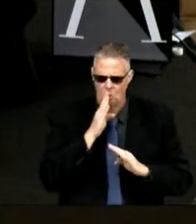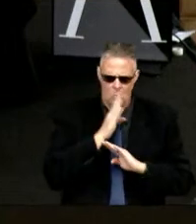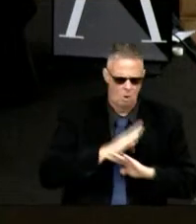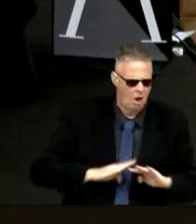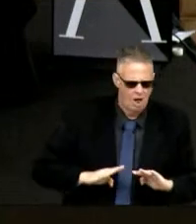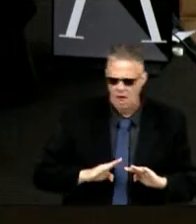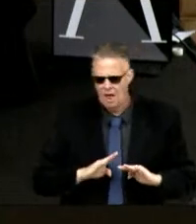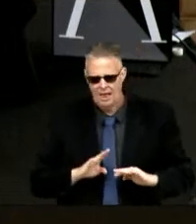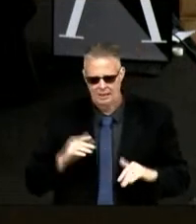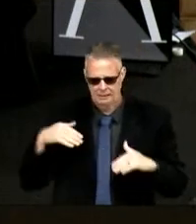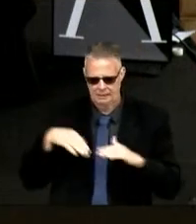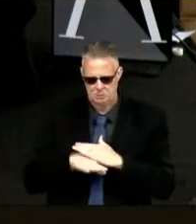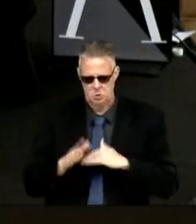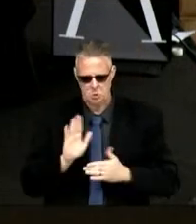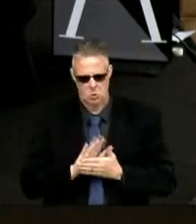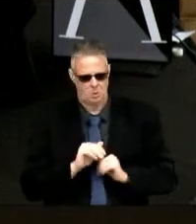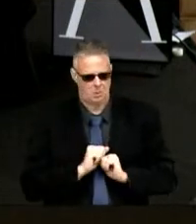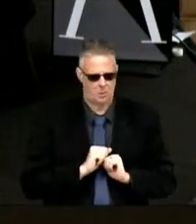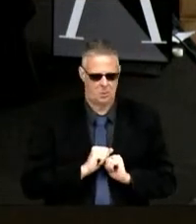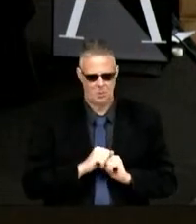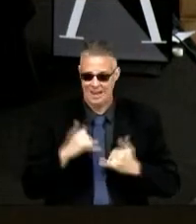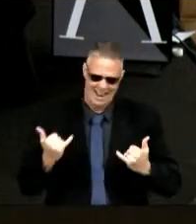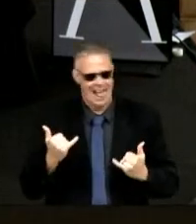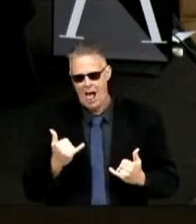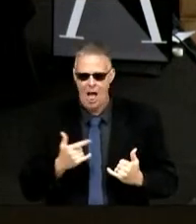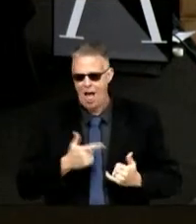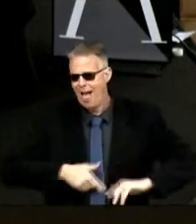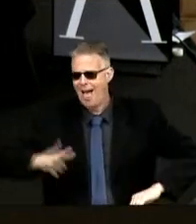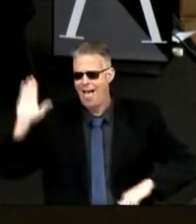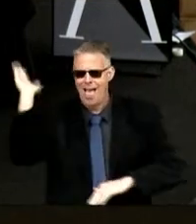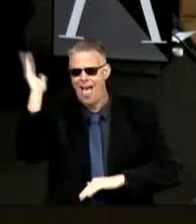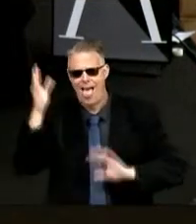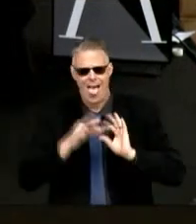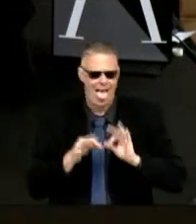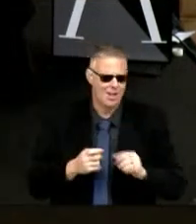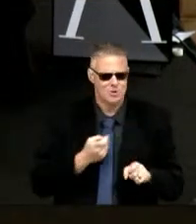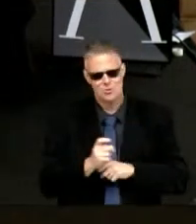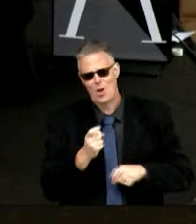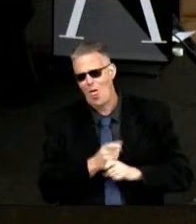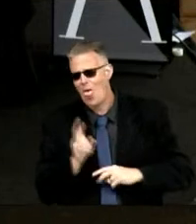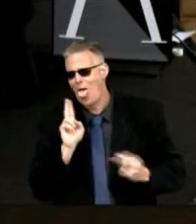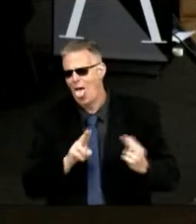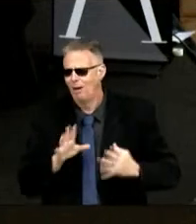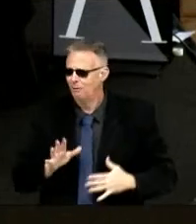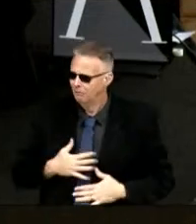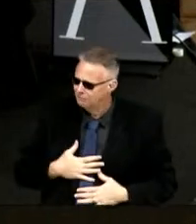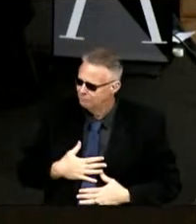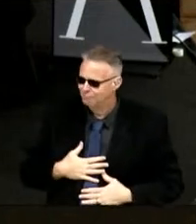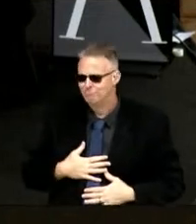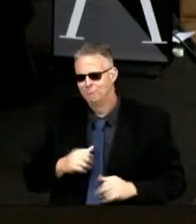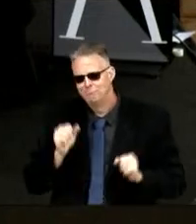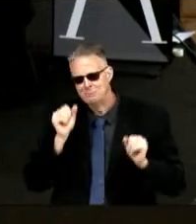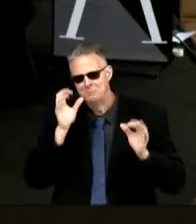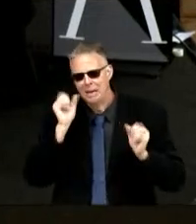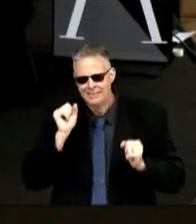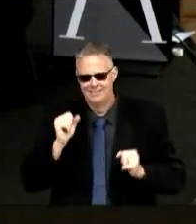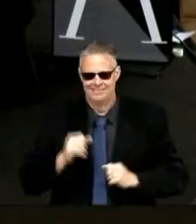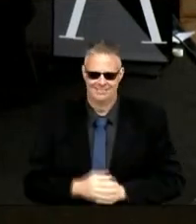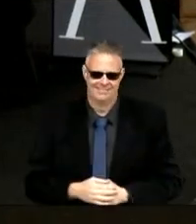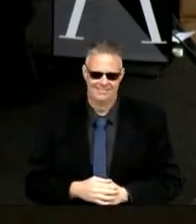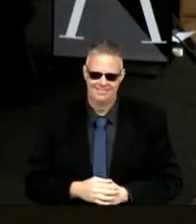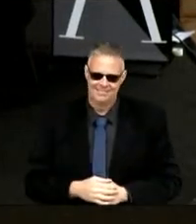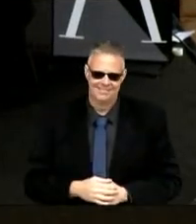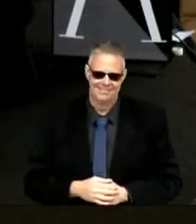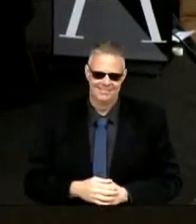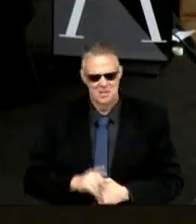first came into school, and now look at her giving speeches, joking around. It's just amazing.